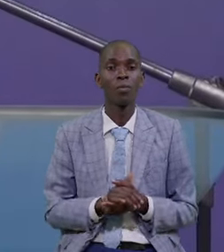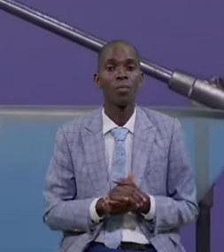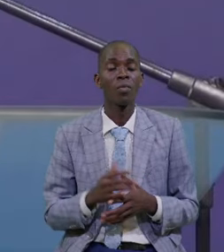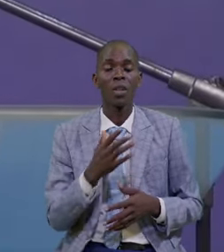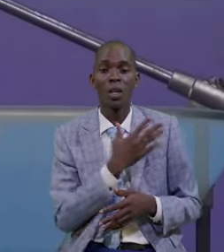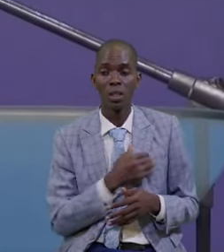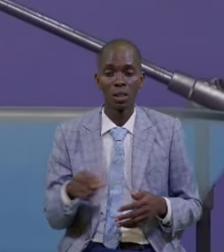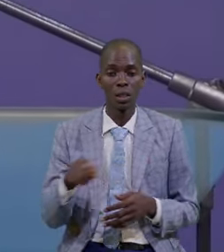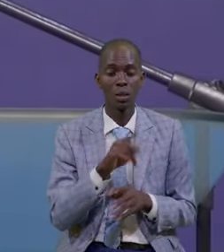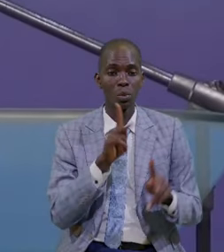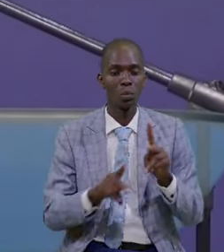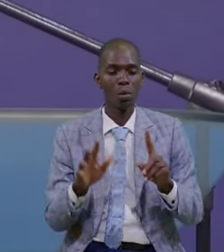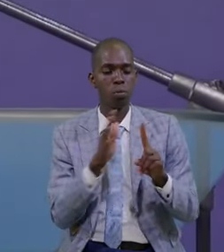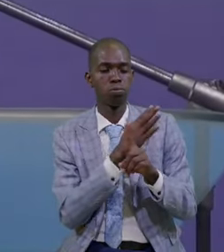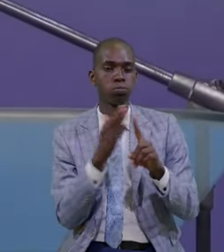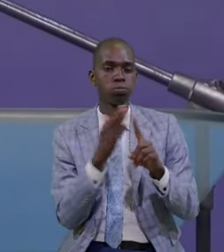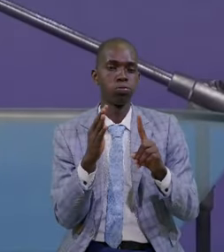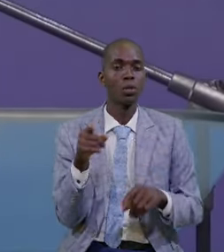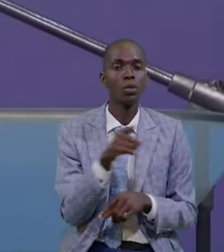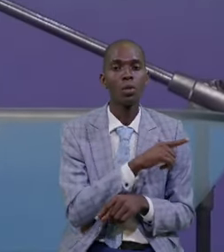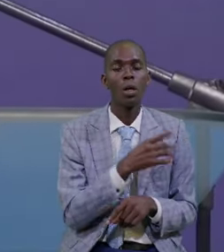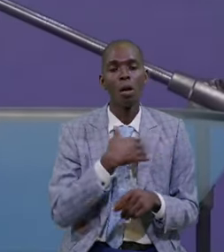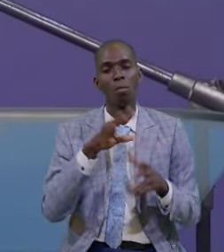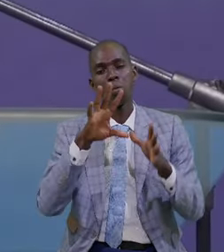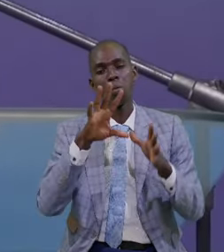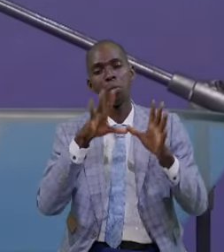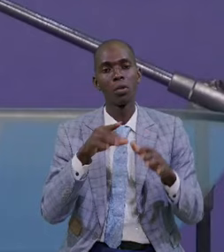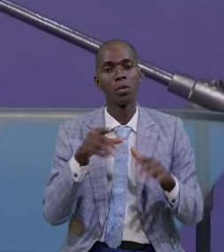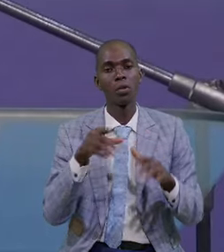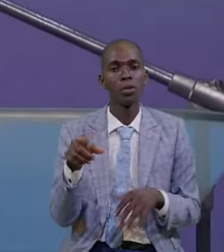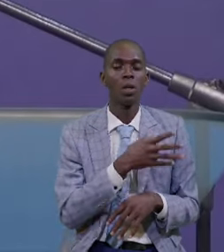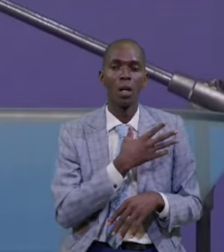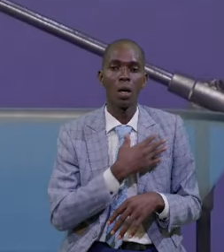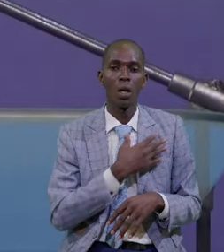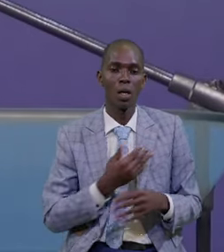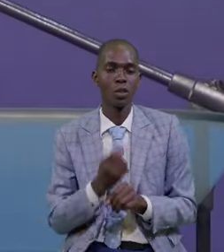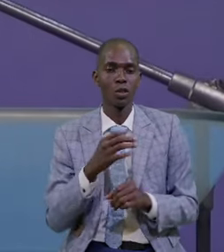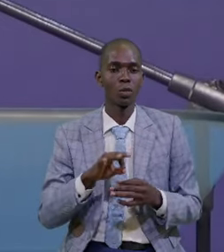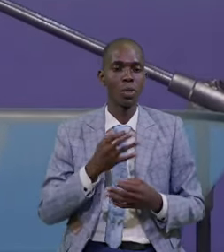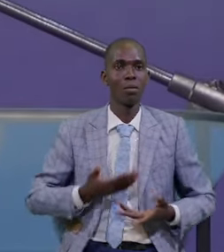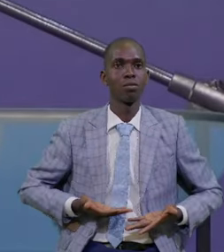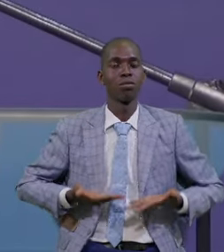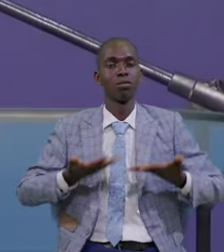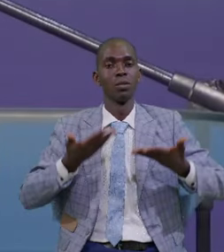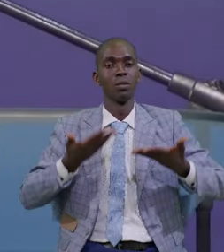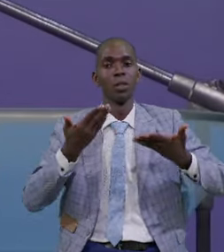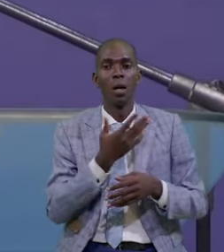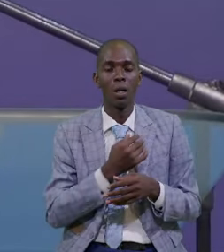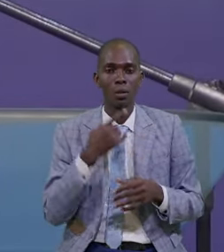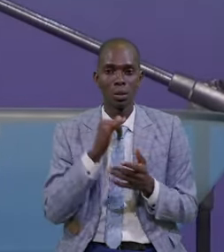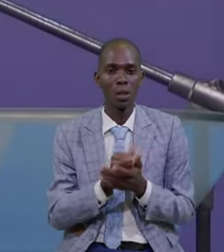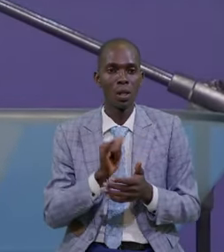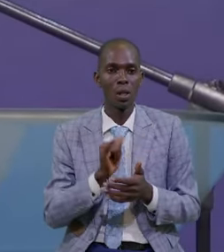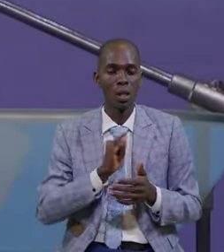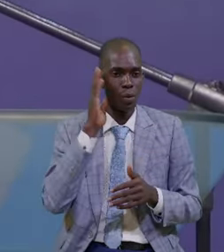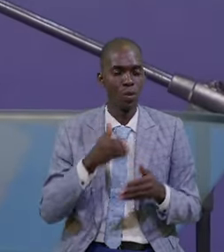up, and put you on a horse. And they say, I'll take you through the city, like